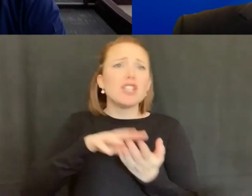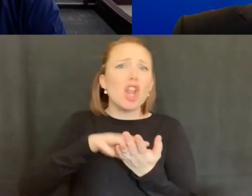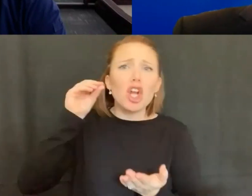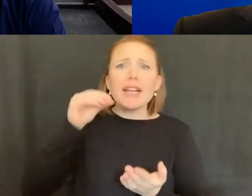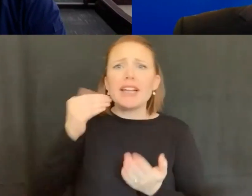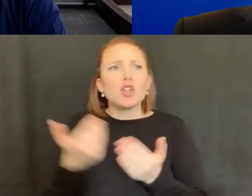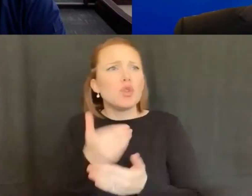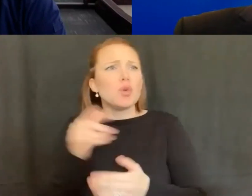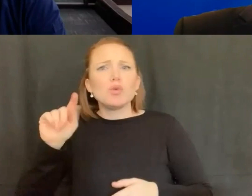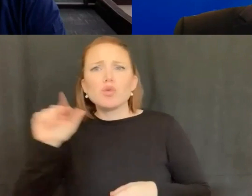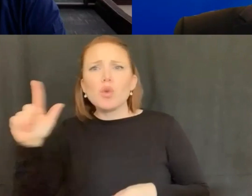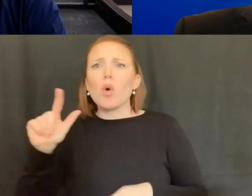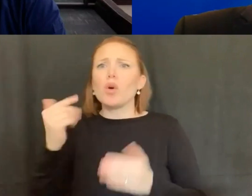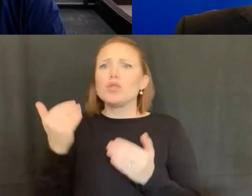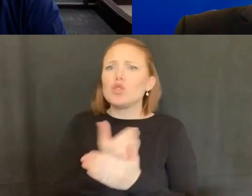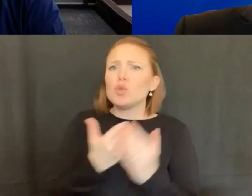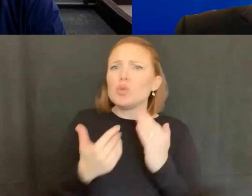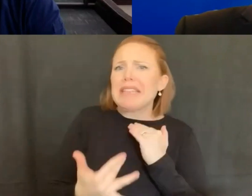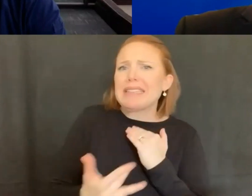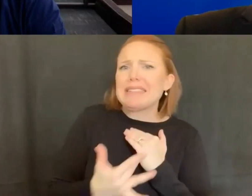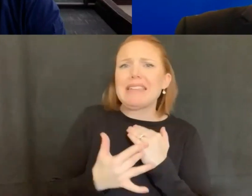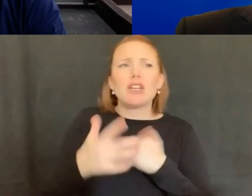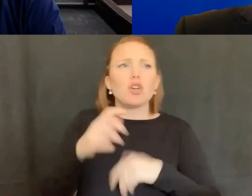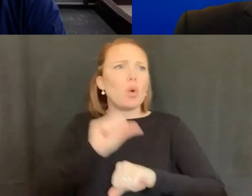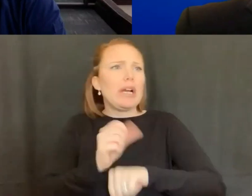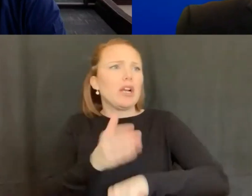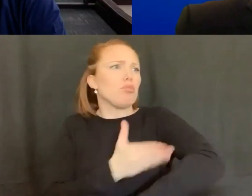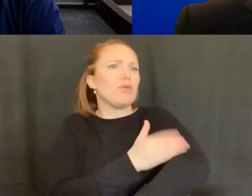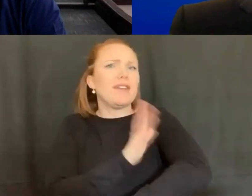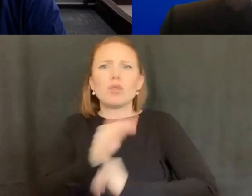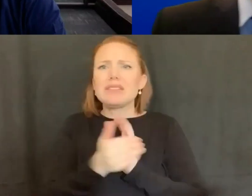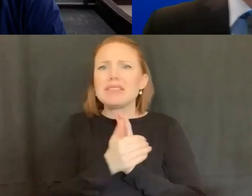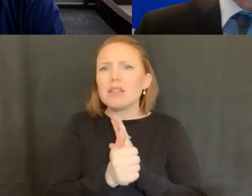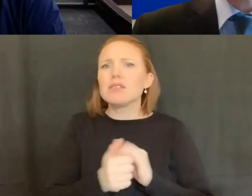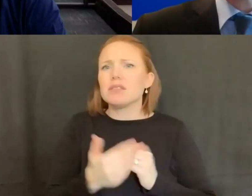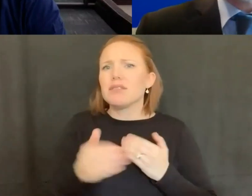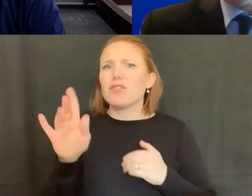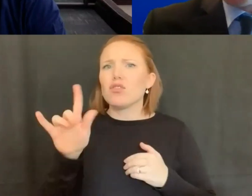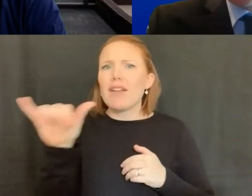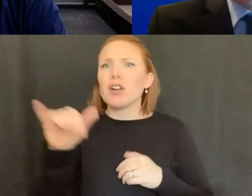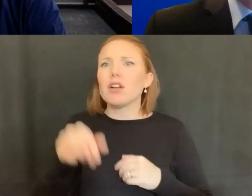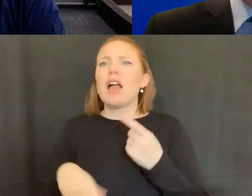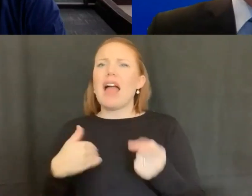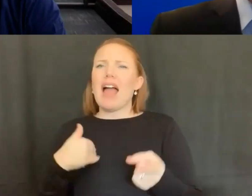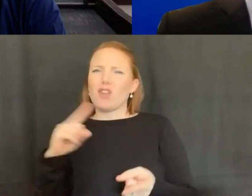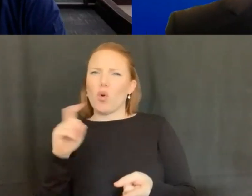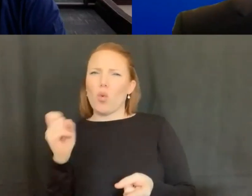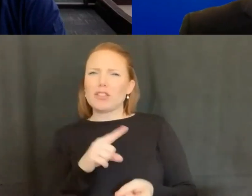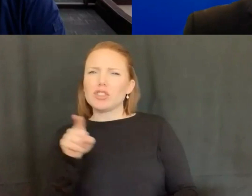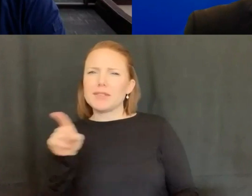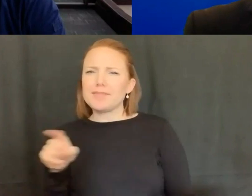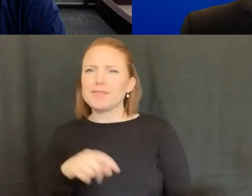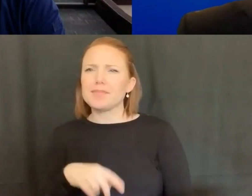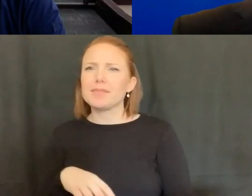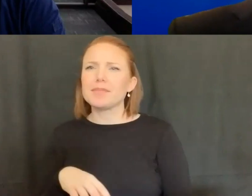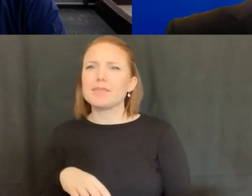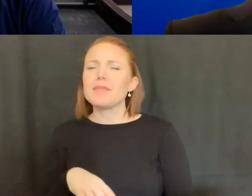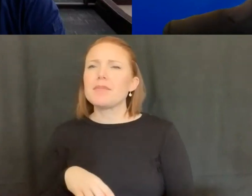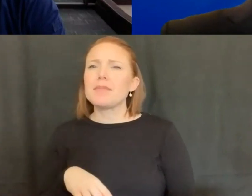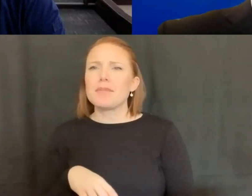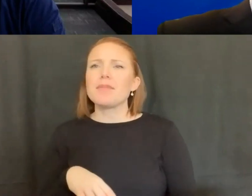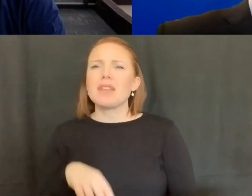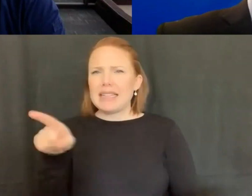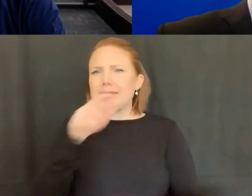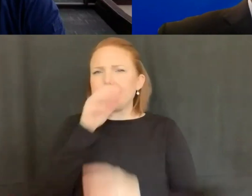technique, working on your skills. It's sort of a lifelong pursuit. There's a question here from an anonymous person. And if it was your question, please tell us in the chat, because I think